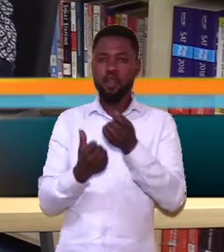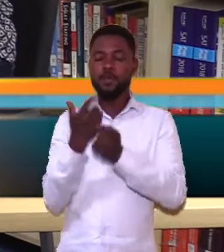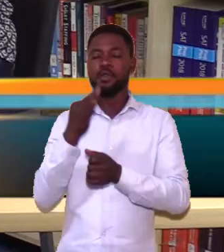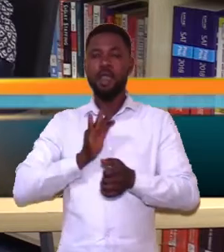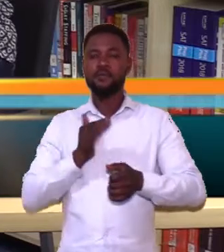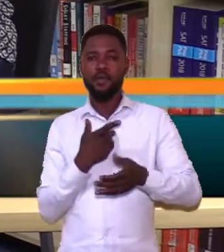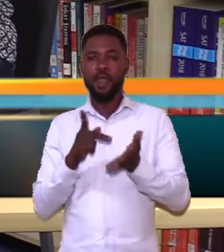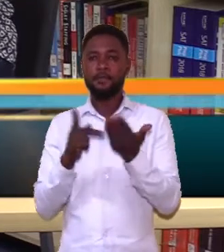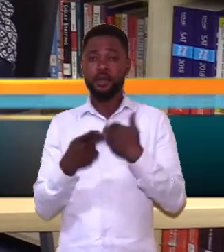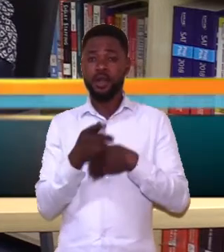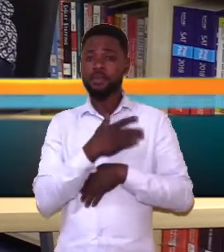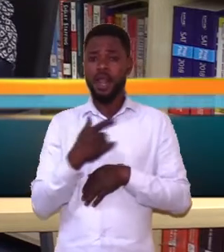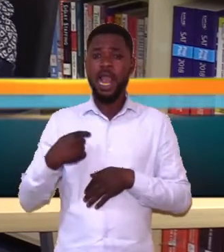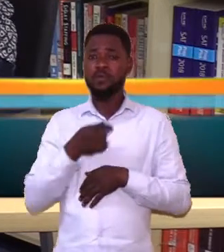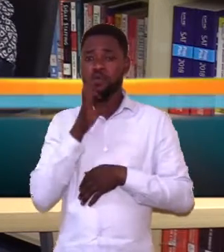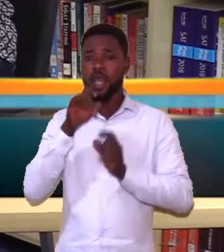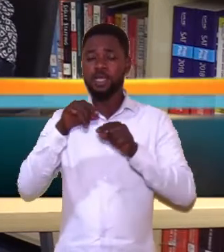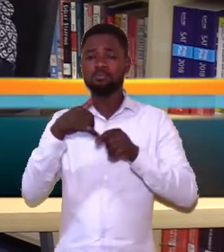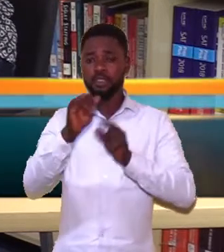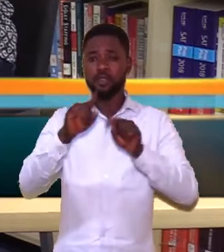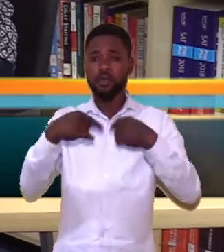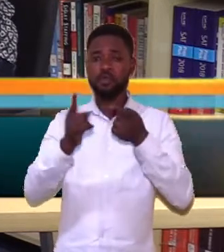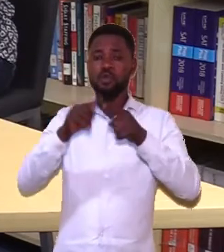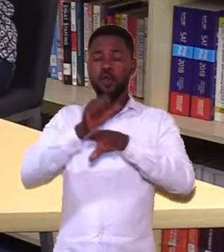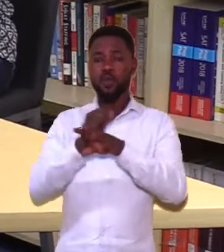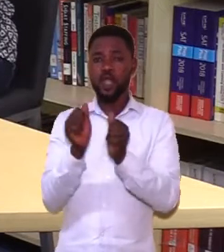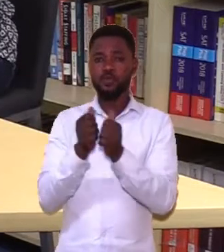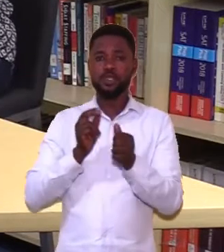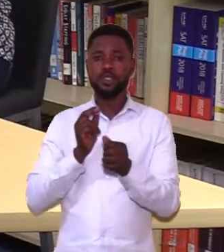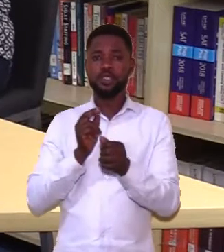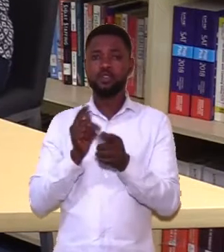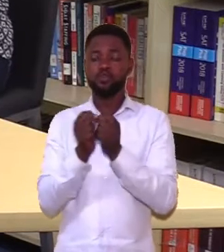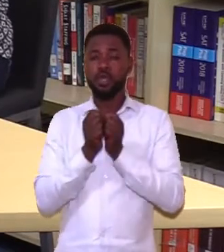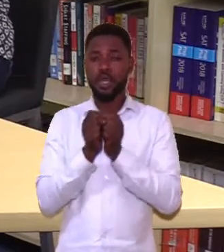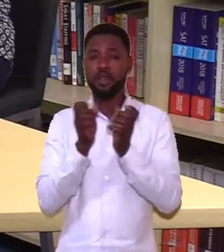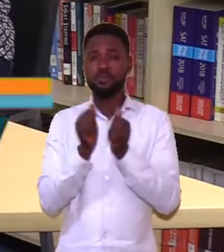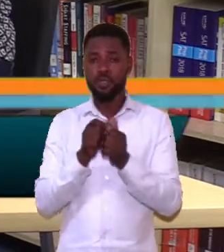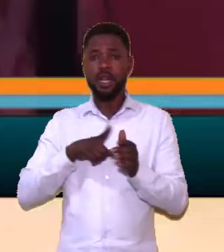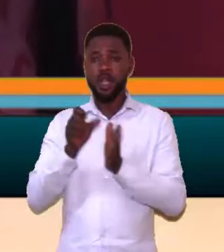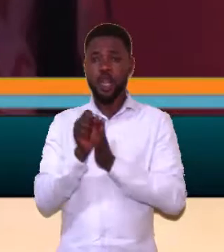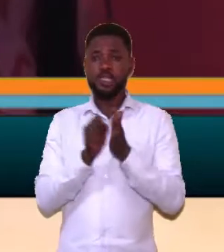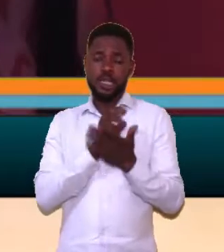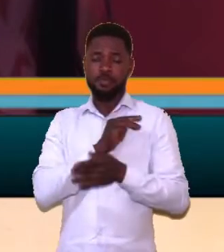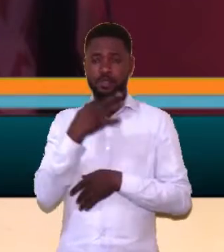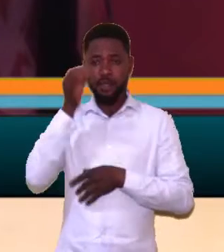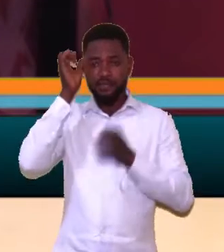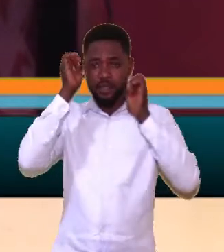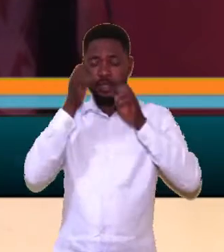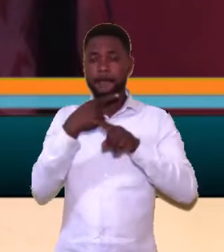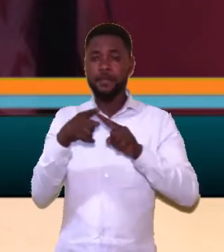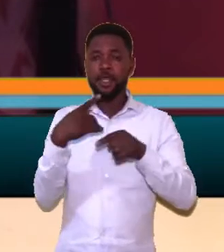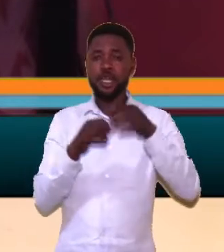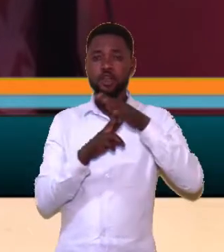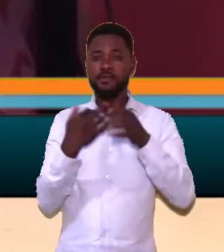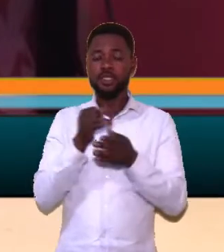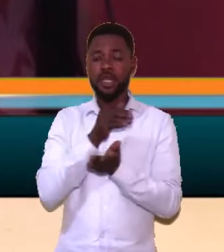our programs, and we are still going to work together more with the Lagos State Ministry of Education. So it's an innovation